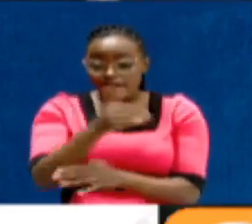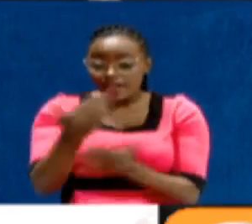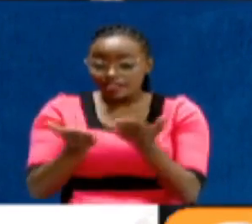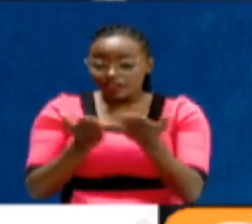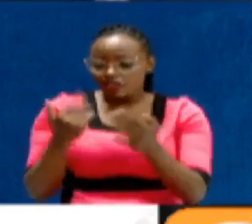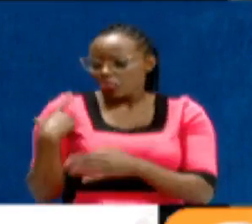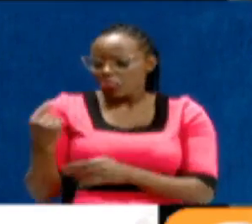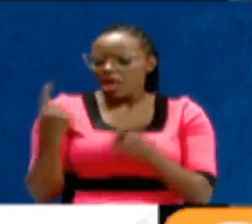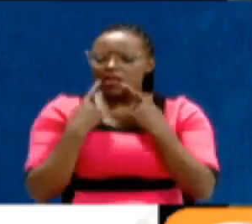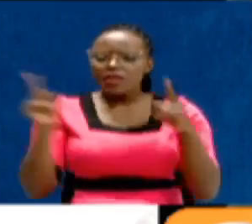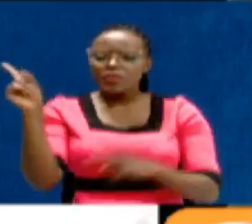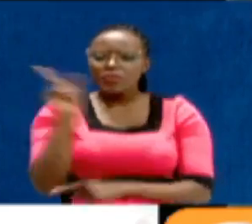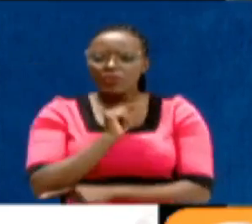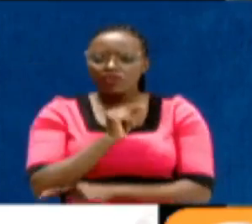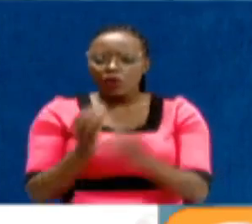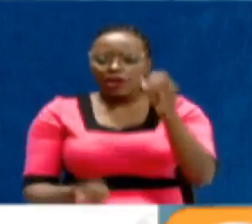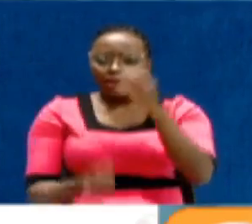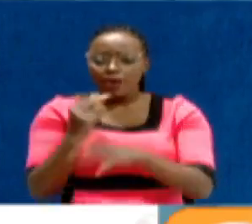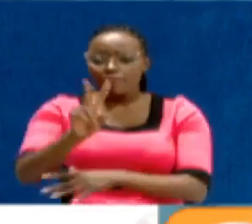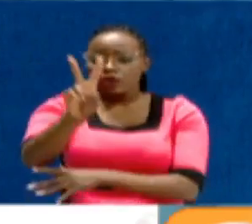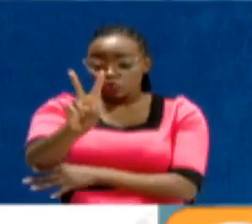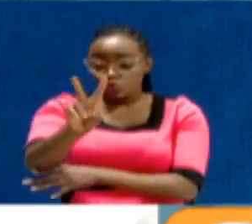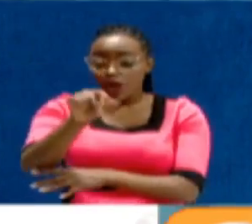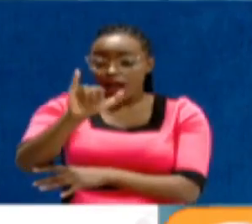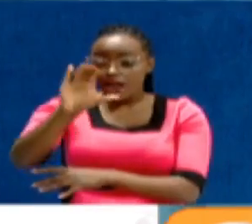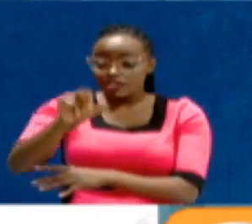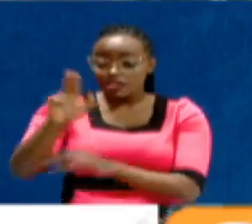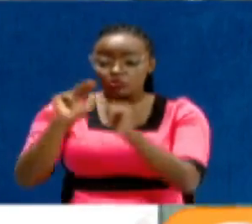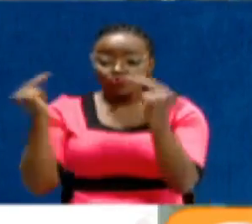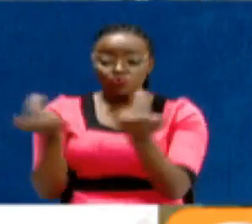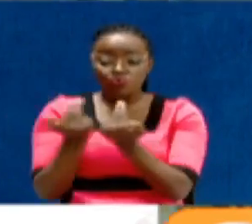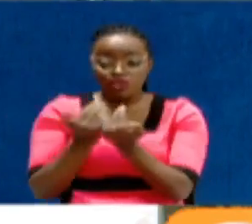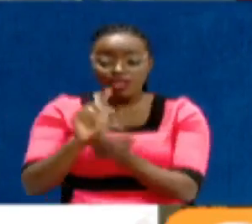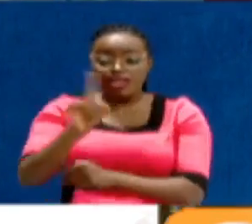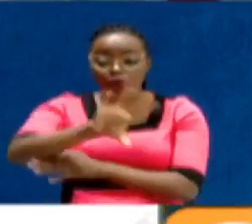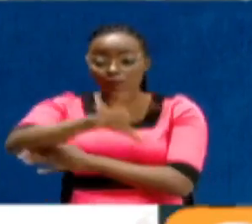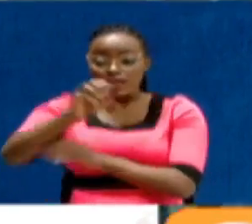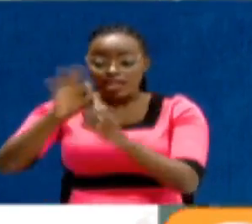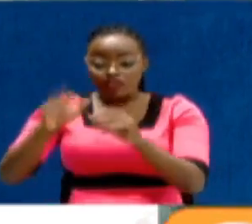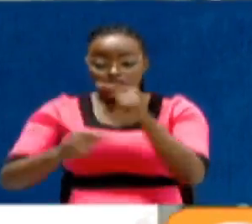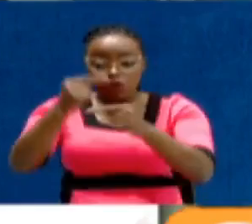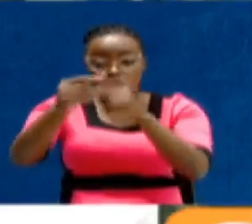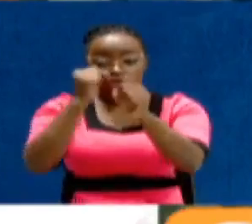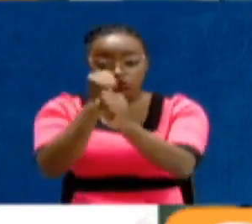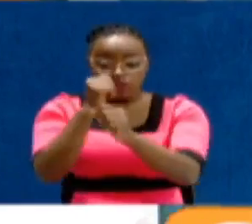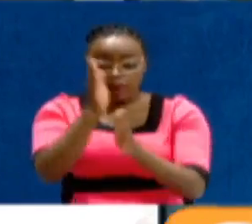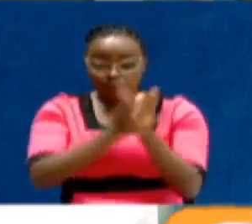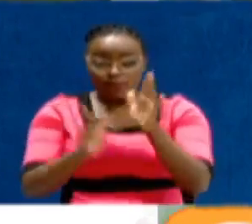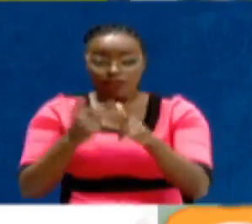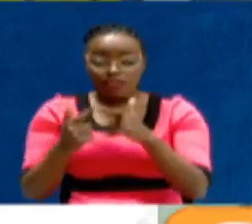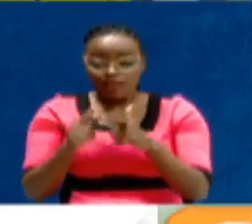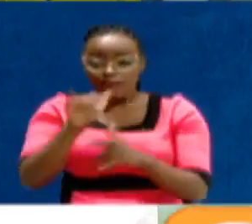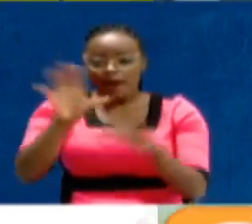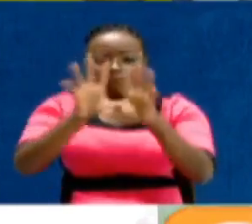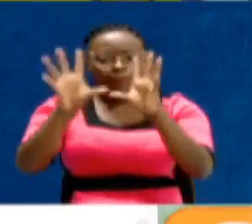Services recently announced that it will set up 2 such facilities in the county. And if they go ahead with the plan, here is what